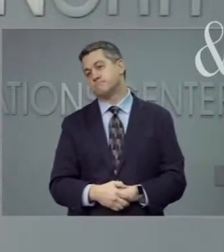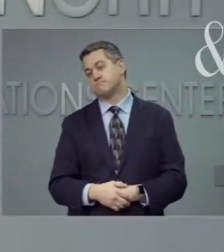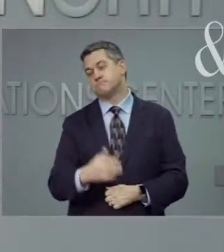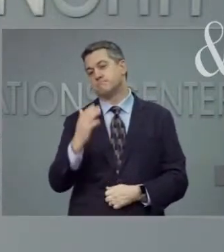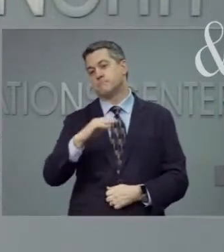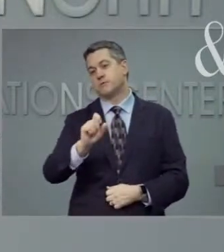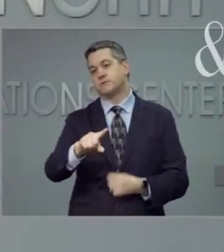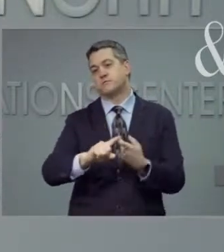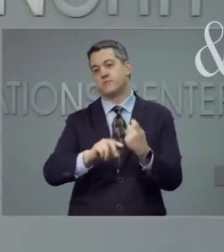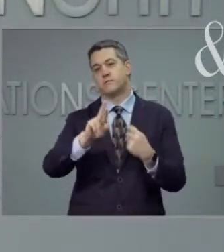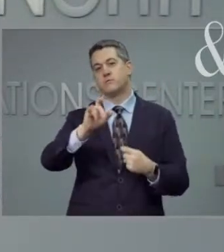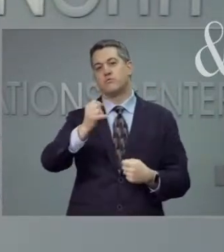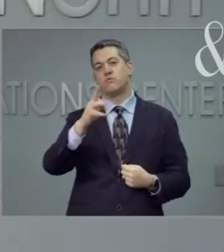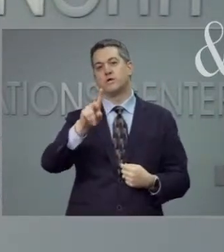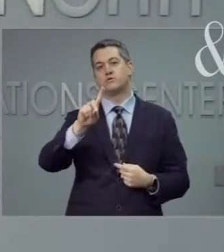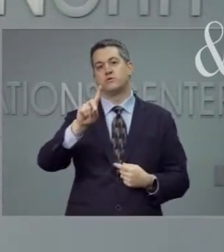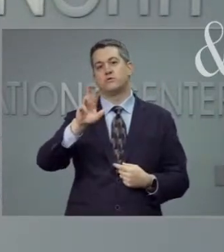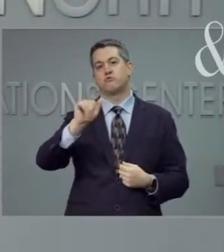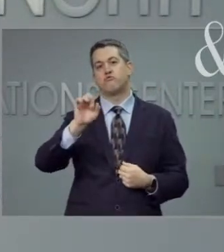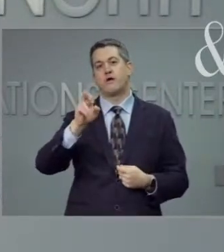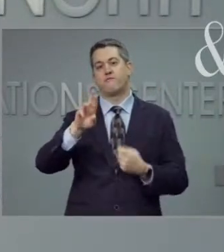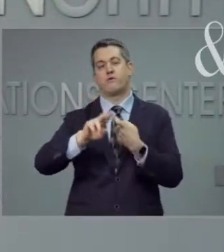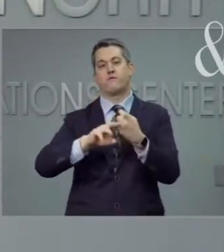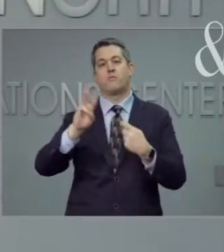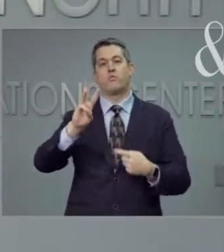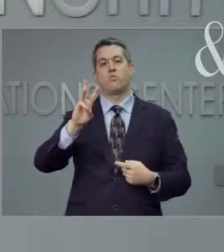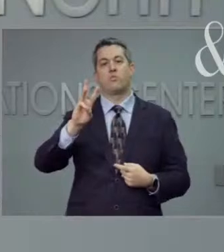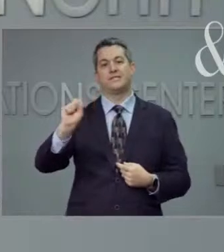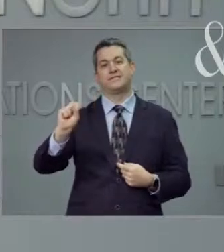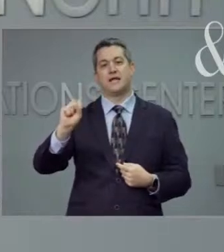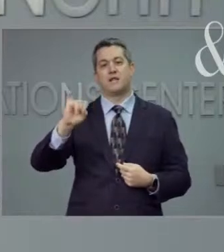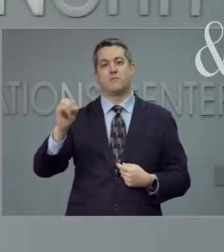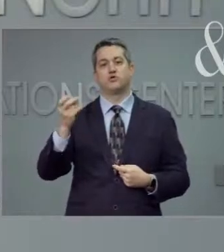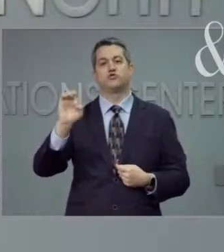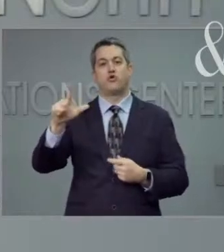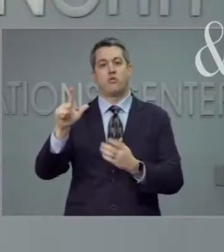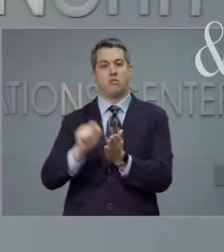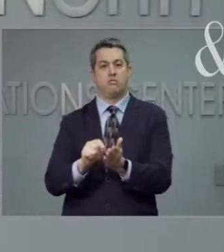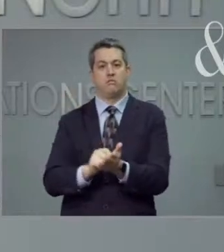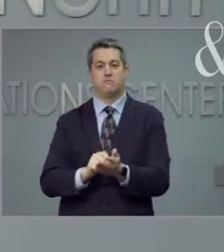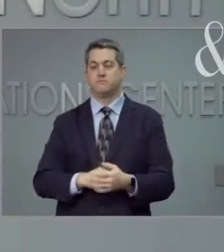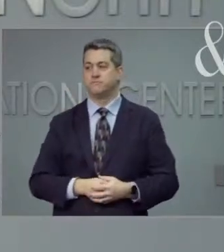Our next question is from Richard Craver with the Winston-Salem Journal.